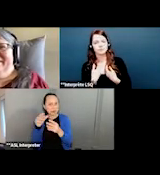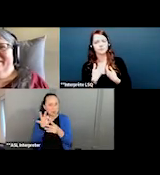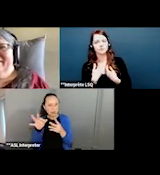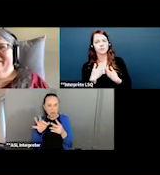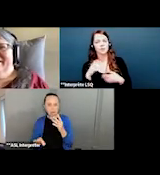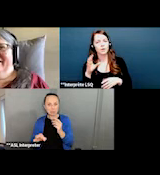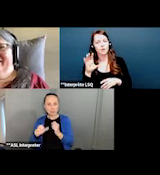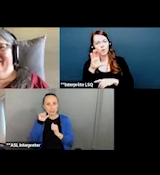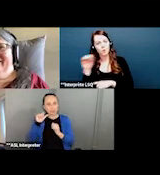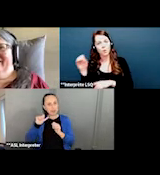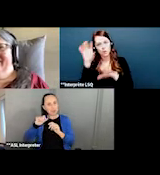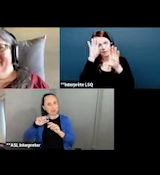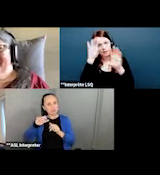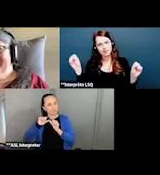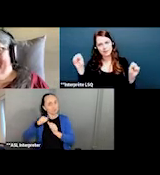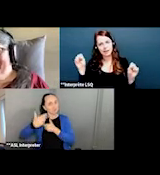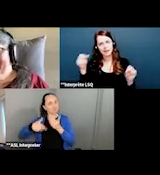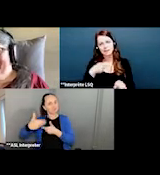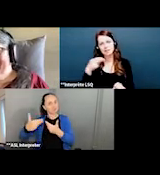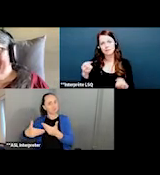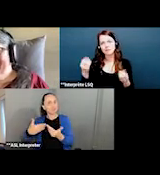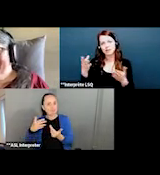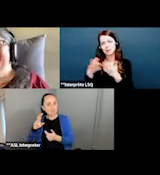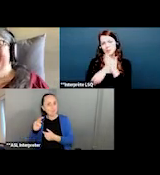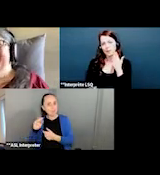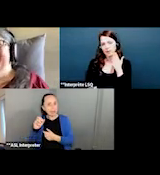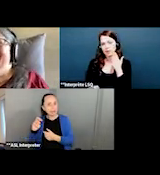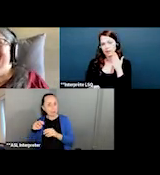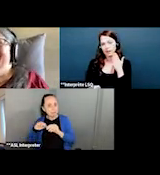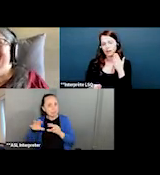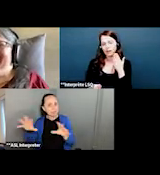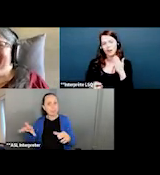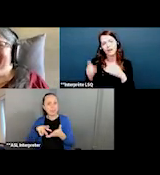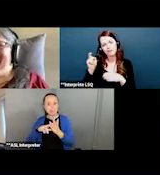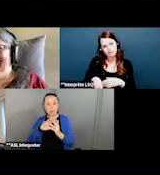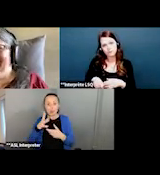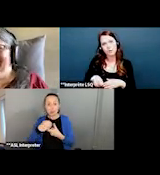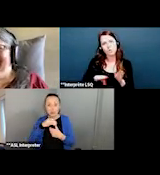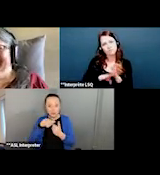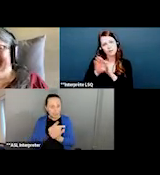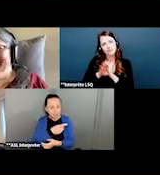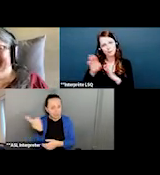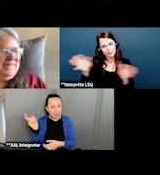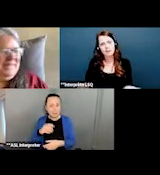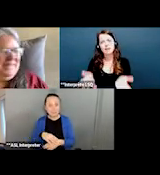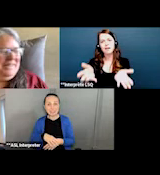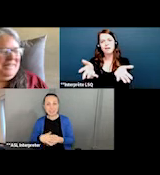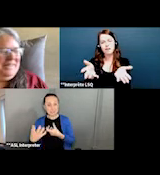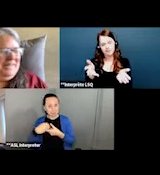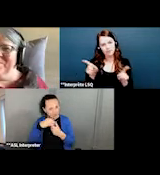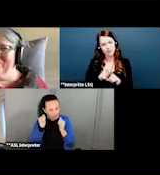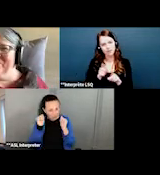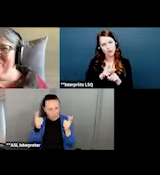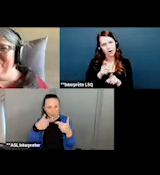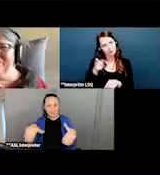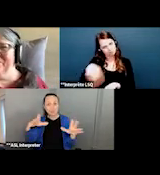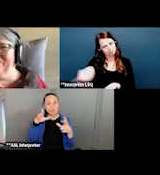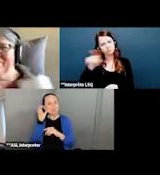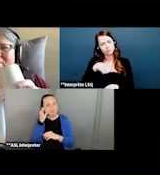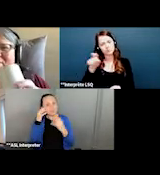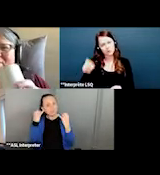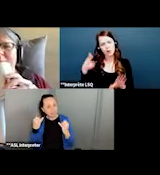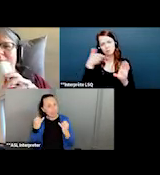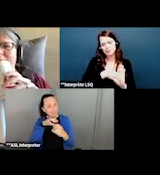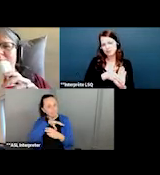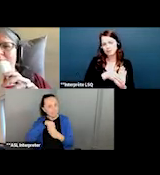build momentum. And so that includes all of you, right? That includes all of you that are here today